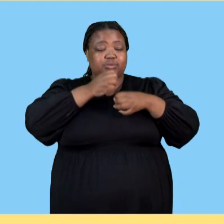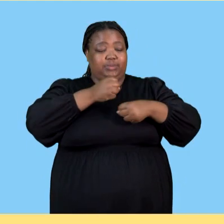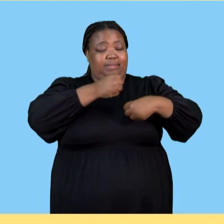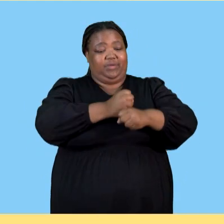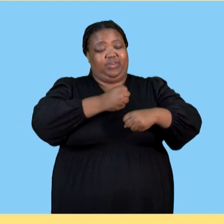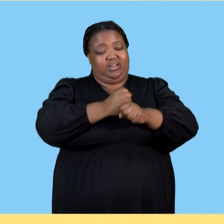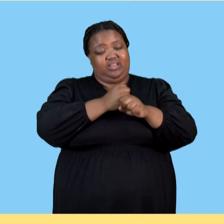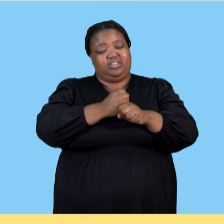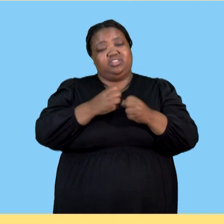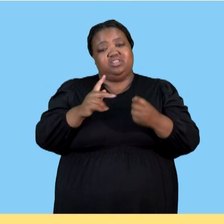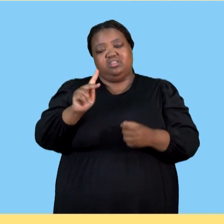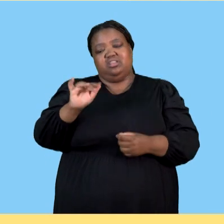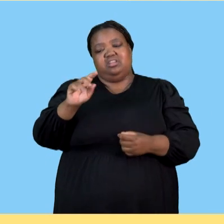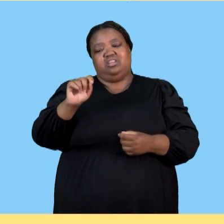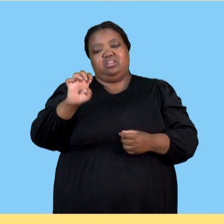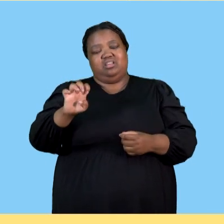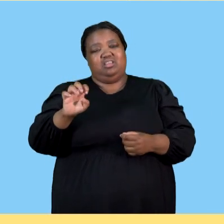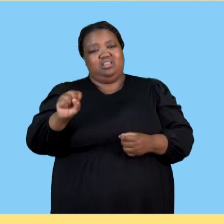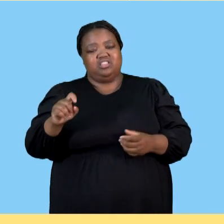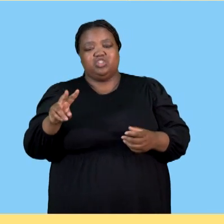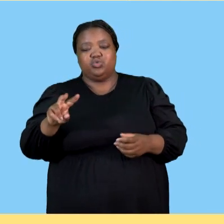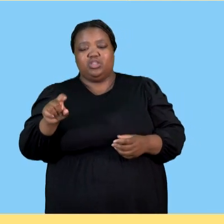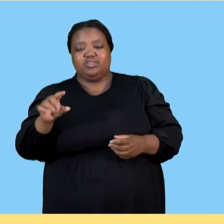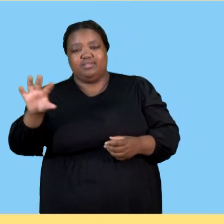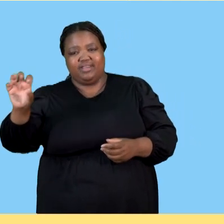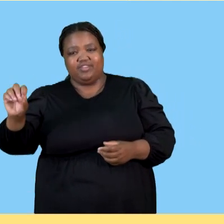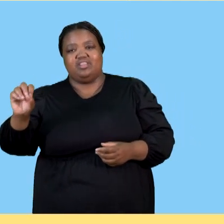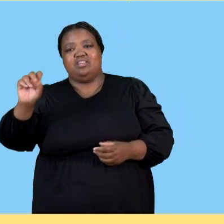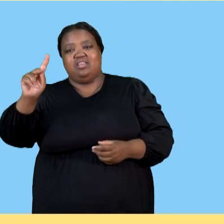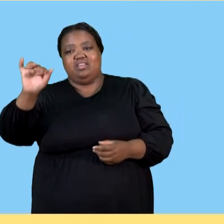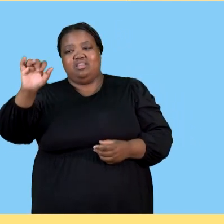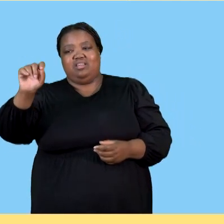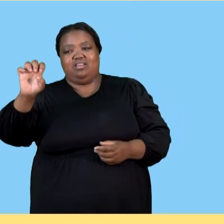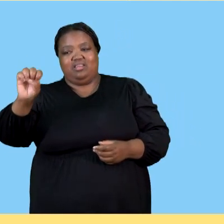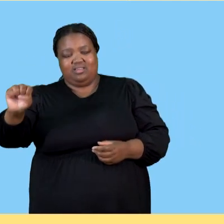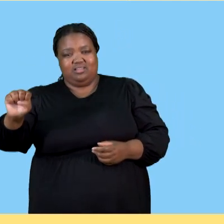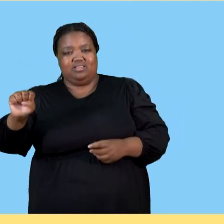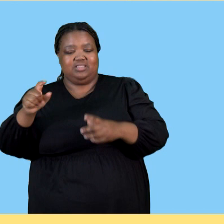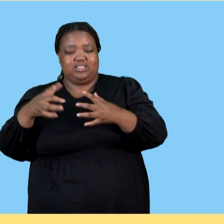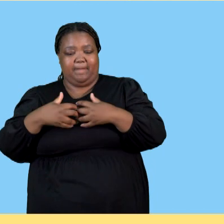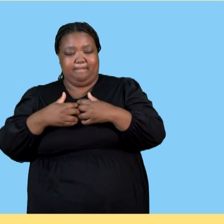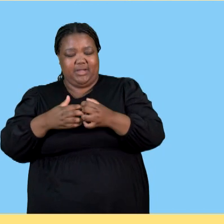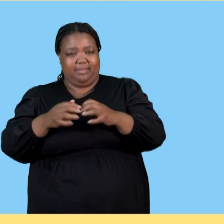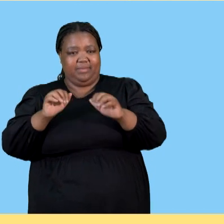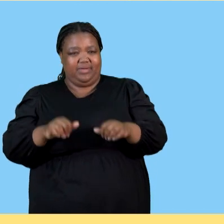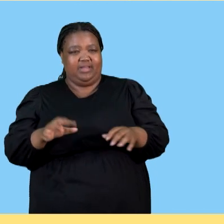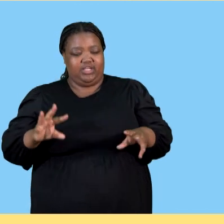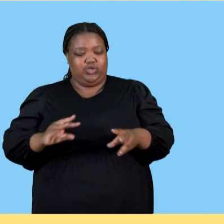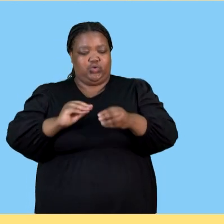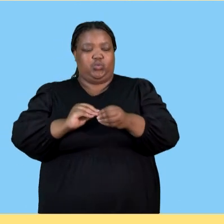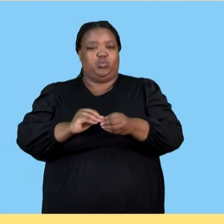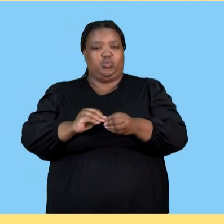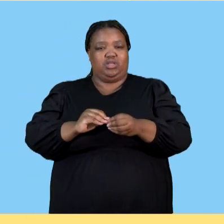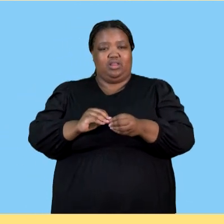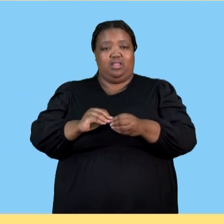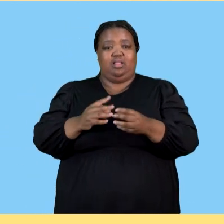when 2,500 kites were produced. The total cost of production. All right? So we